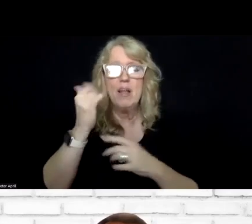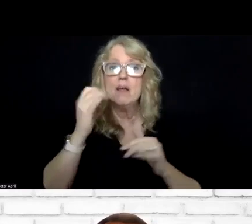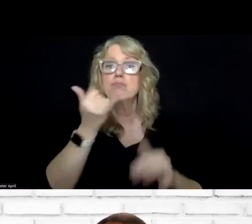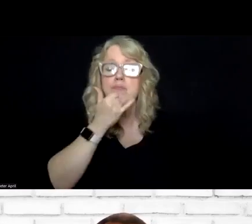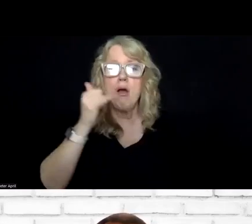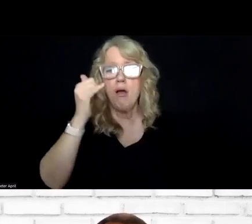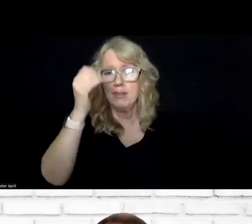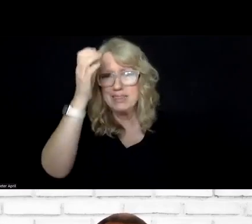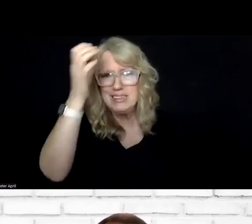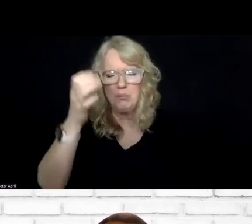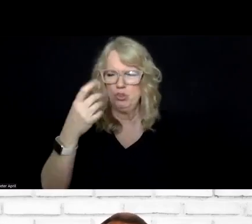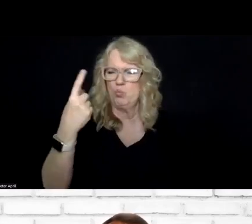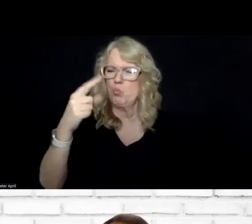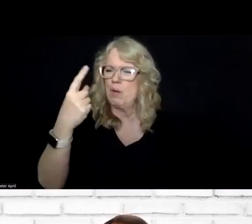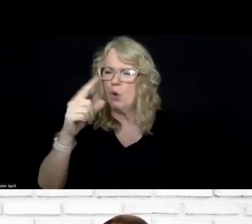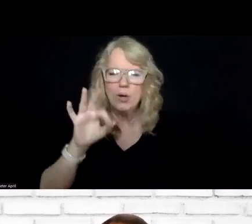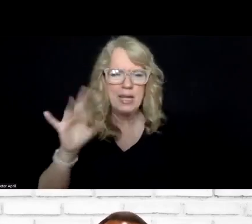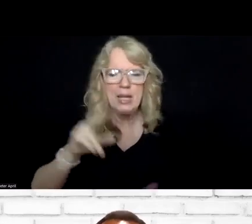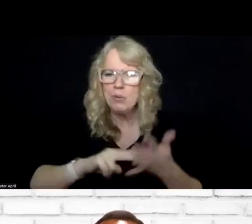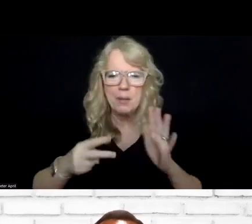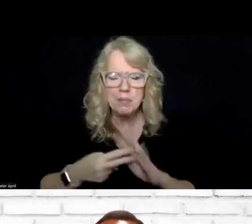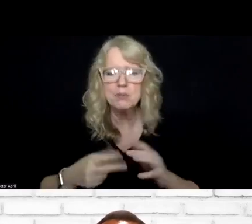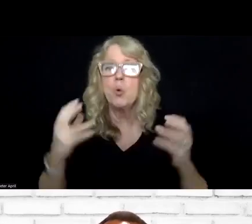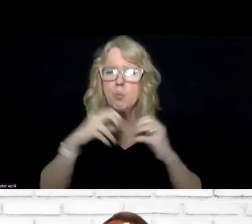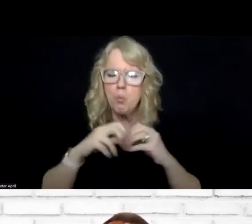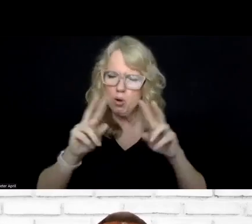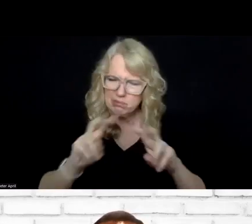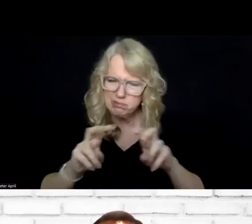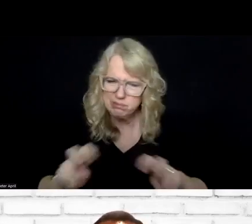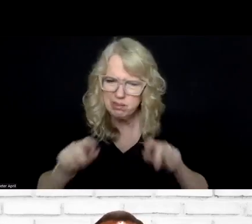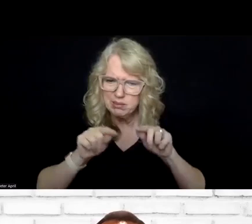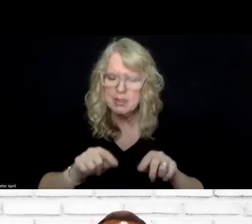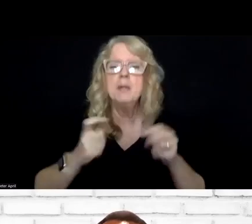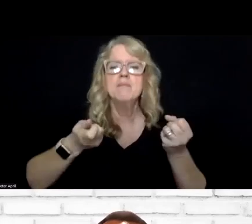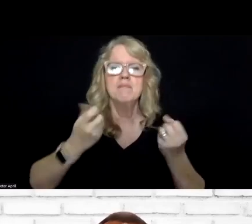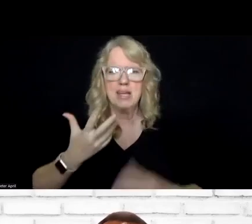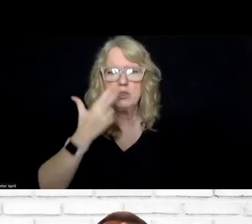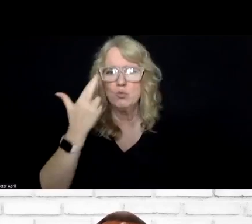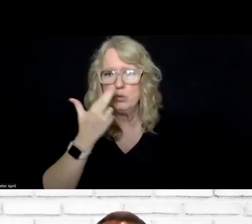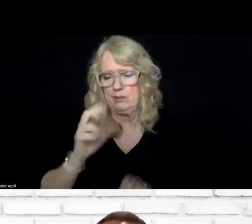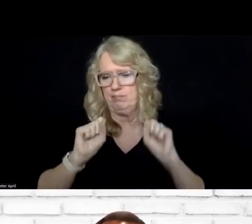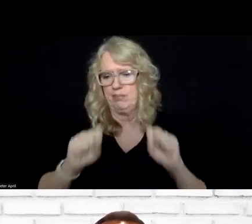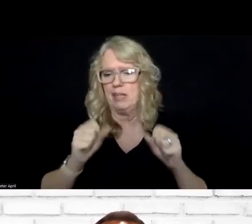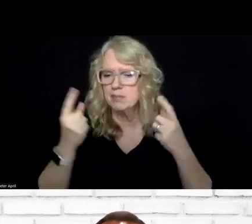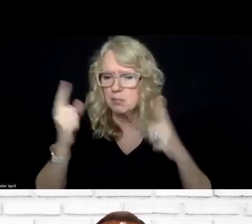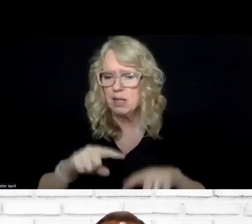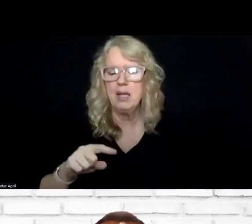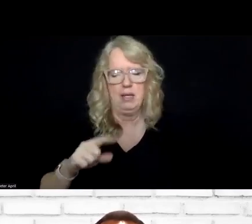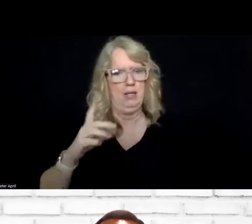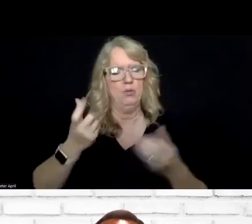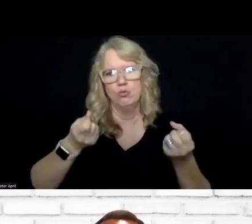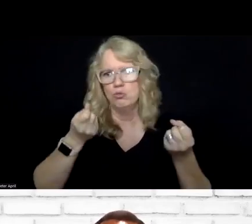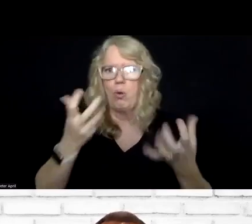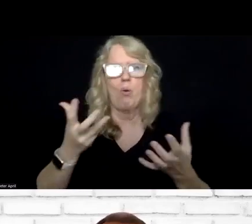to its purpose. Now, in looking further into it, there are lots of reasons that could take place, and they're too numerous to